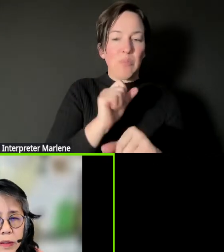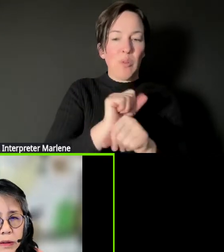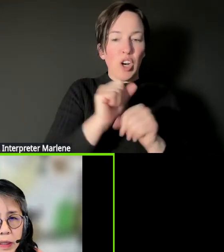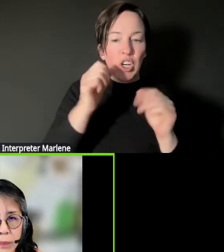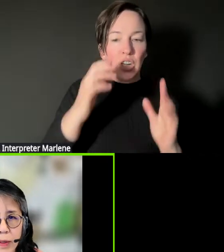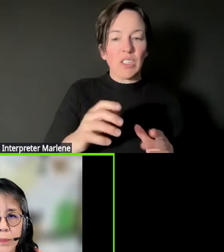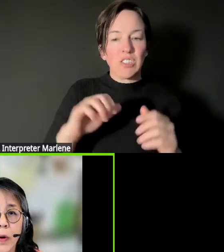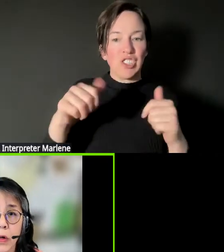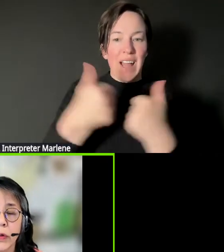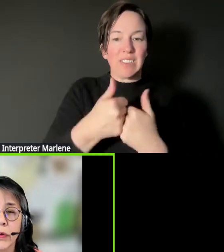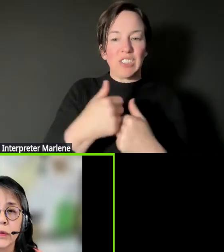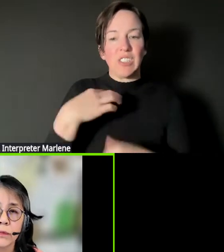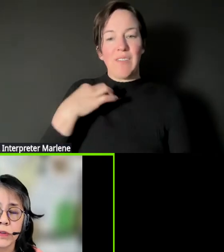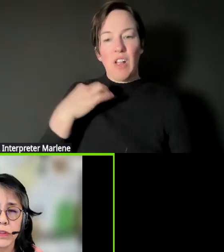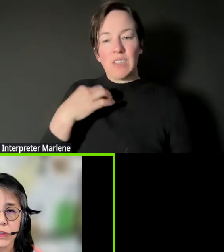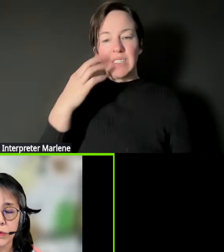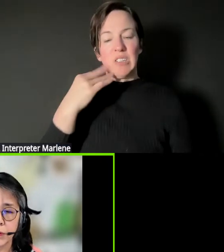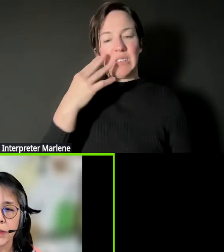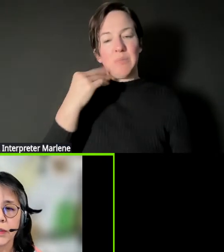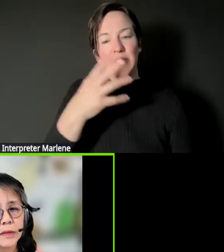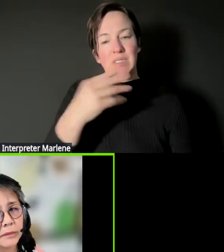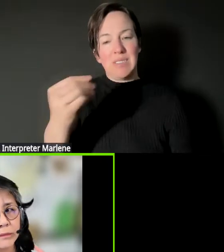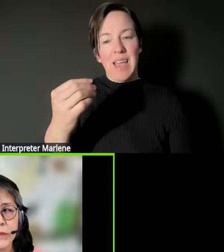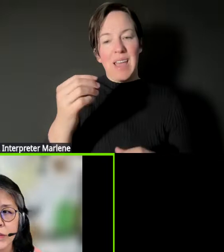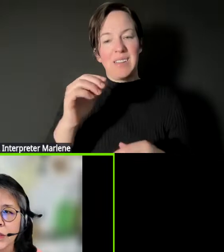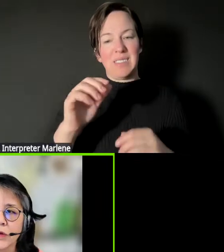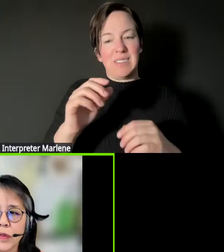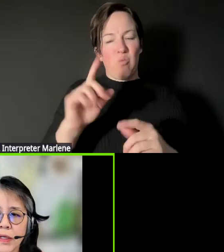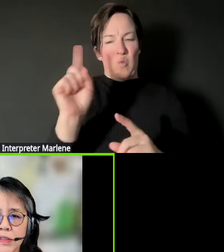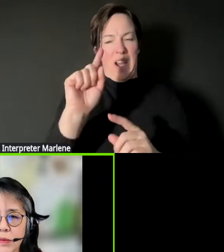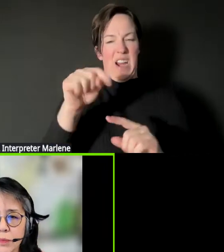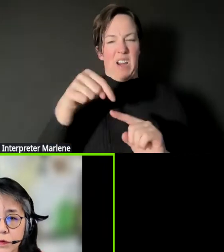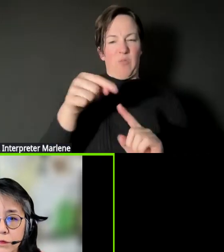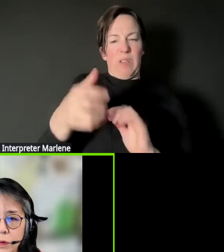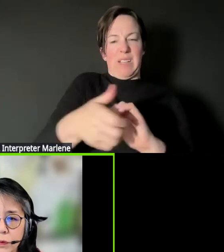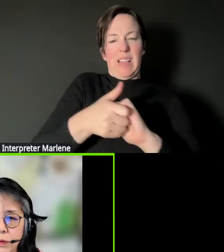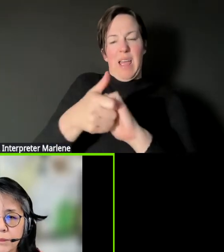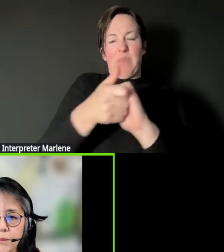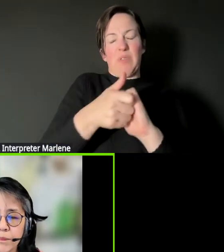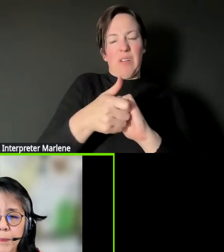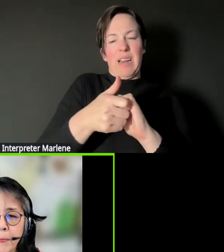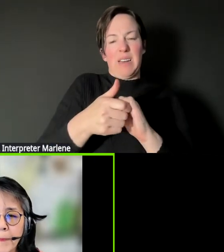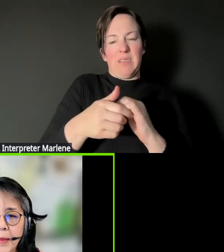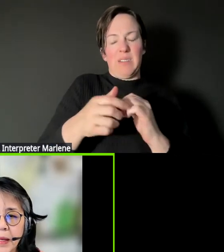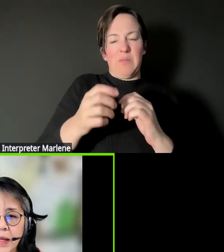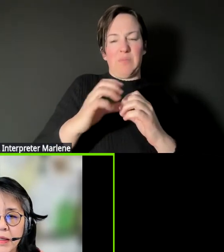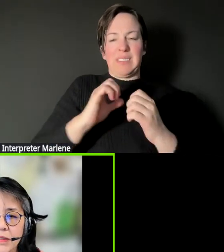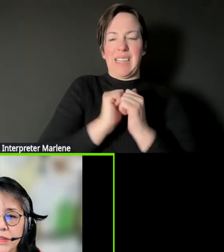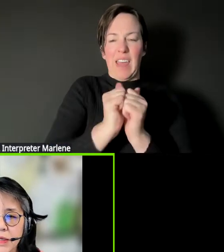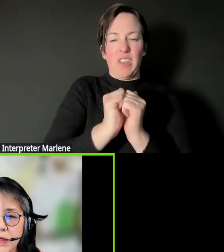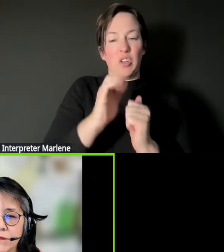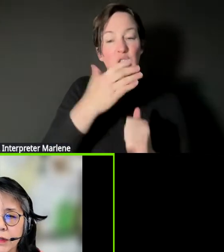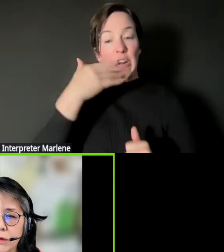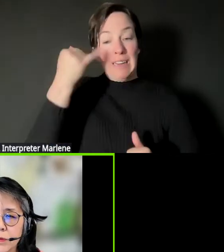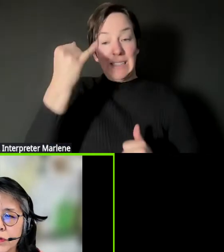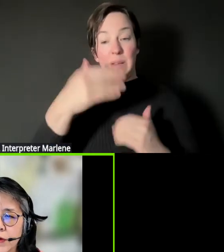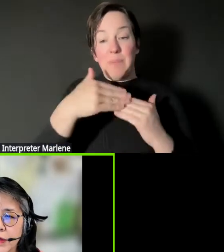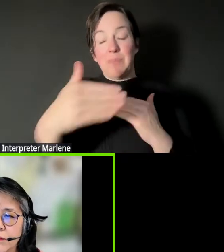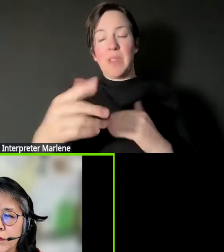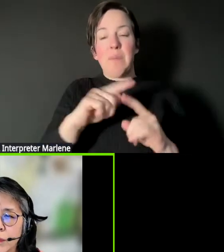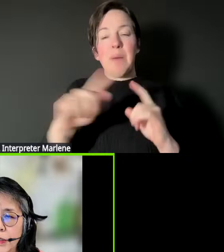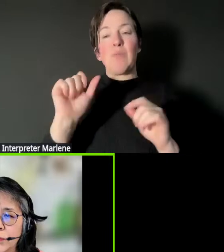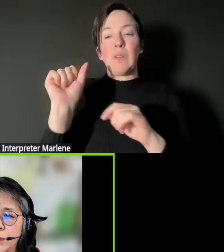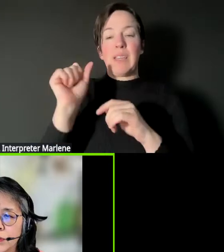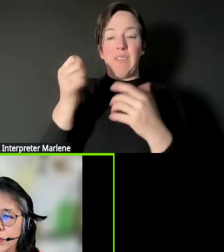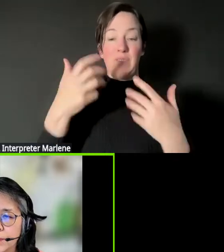we can collaborate and partner, which is a good idea moving forward. In sending a follow-up survey